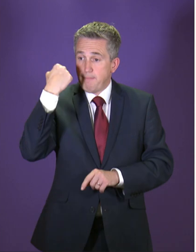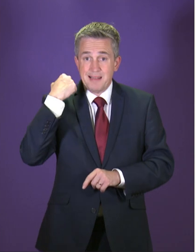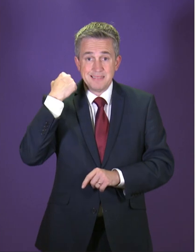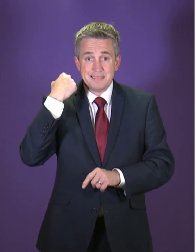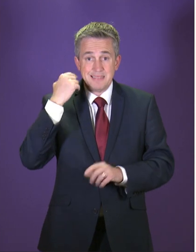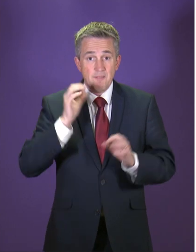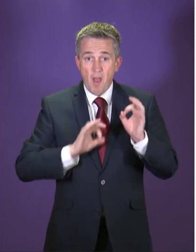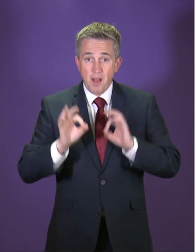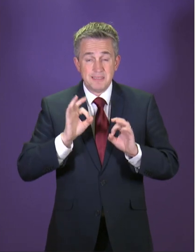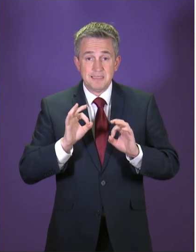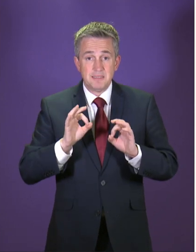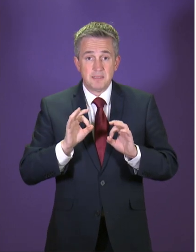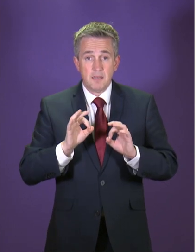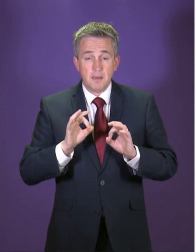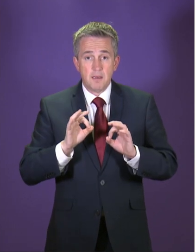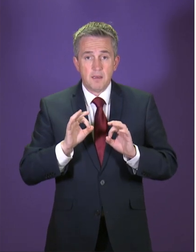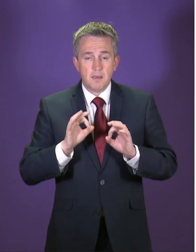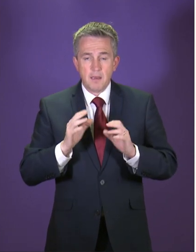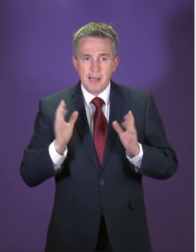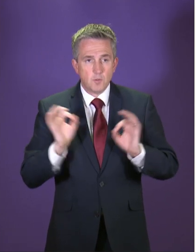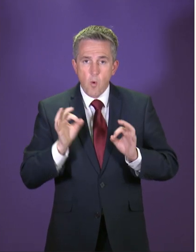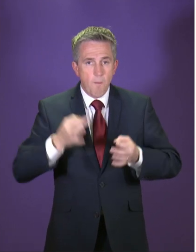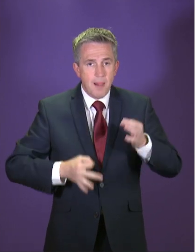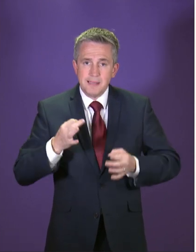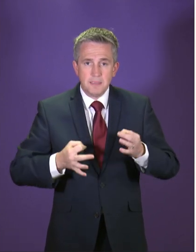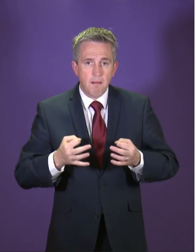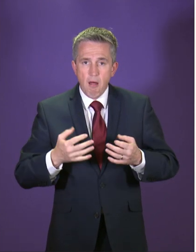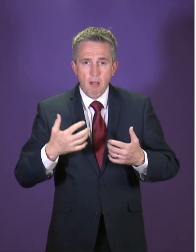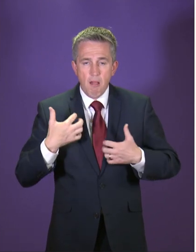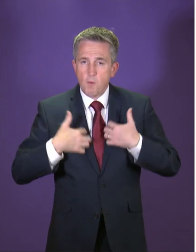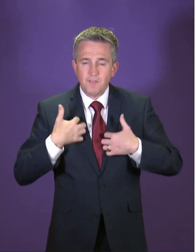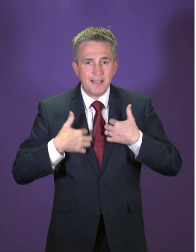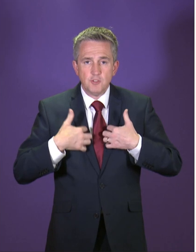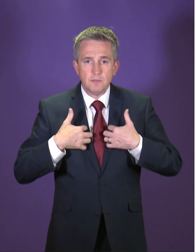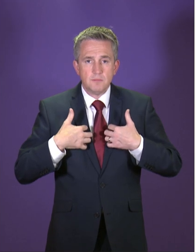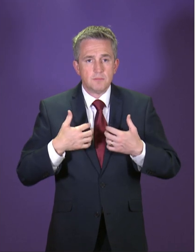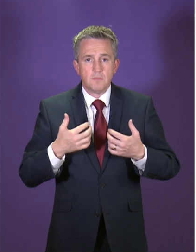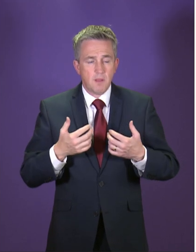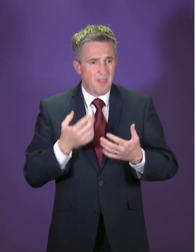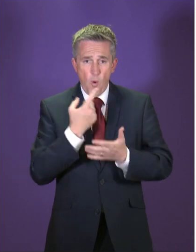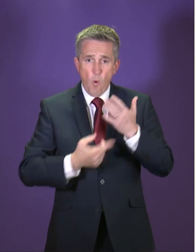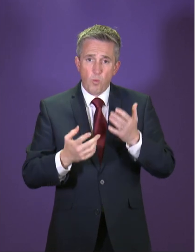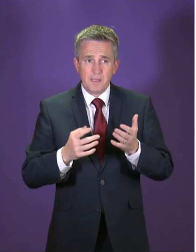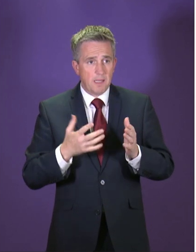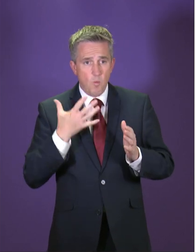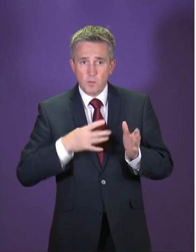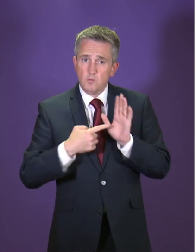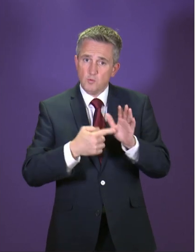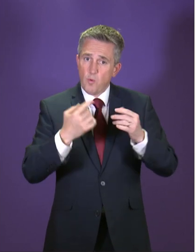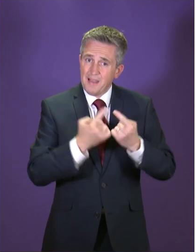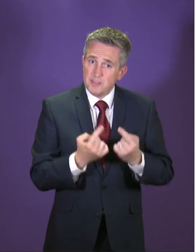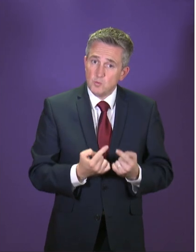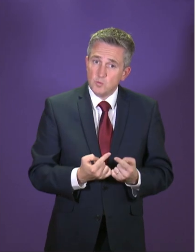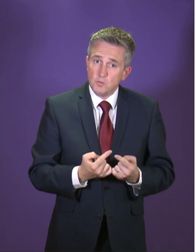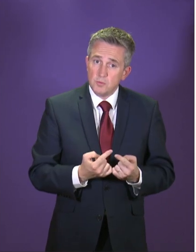ambition, they were trying to portray the issues at the time. Now, because of